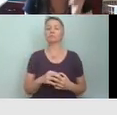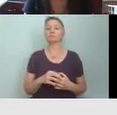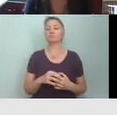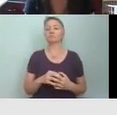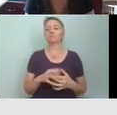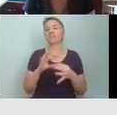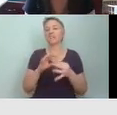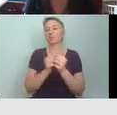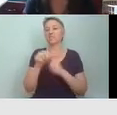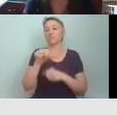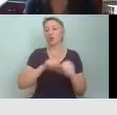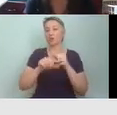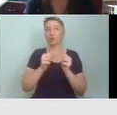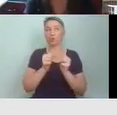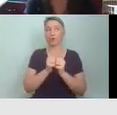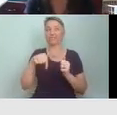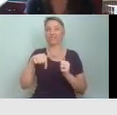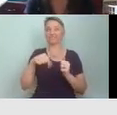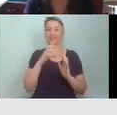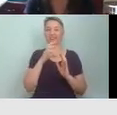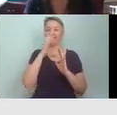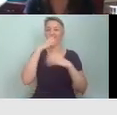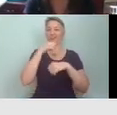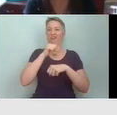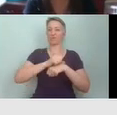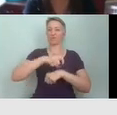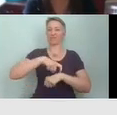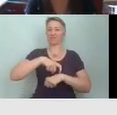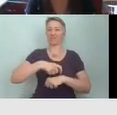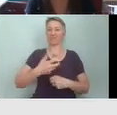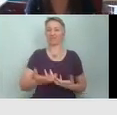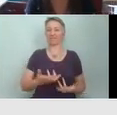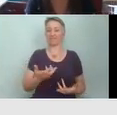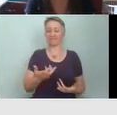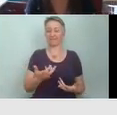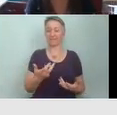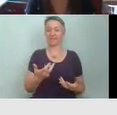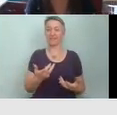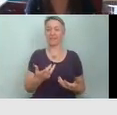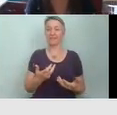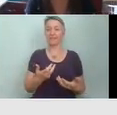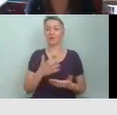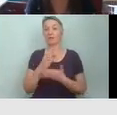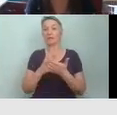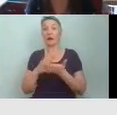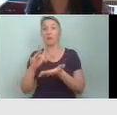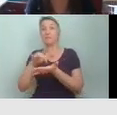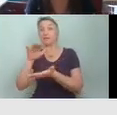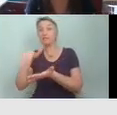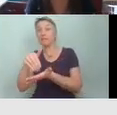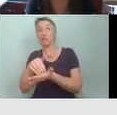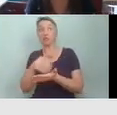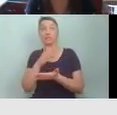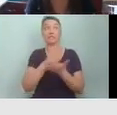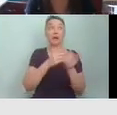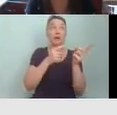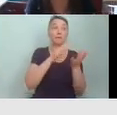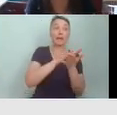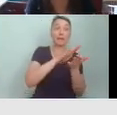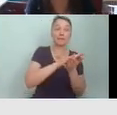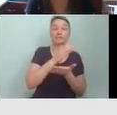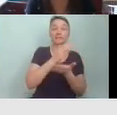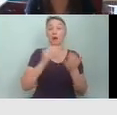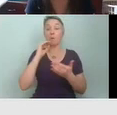this unusual remote work time and with people, some at the medical center on campus and some at home. We